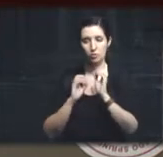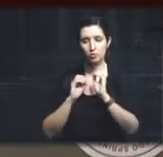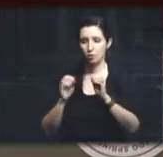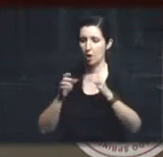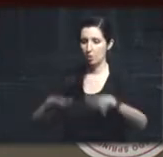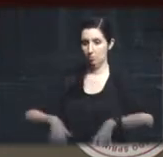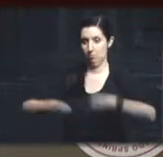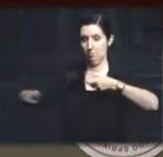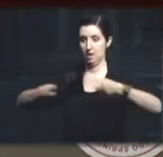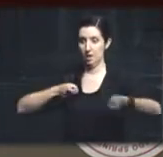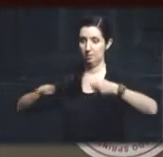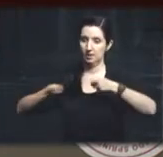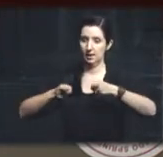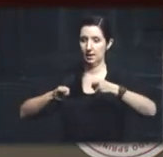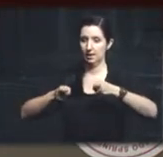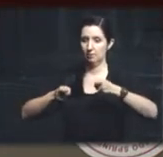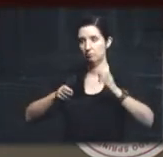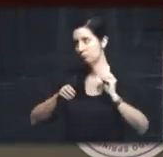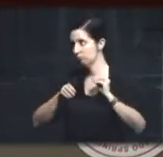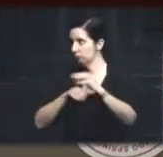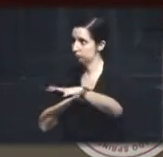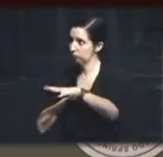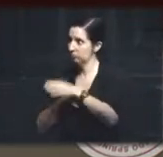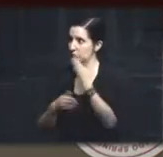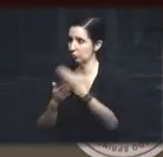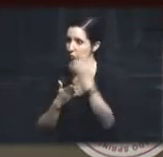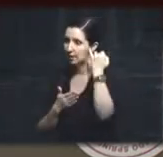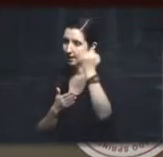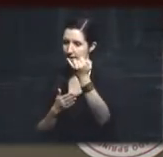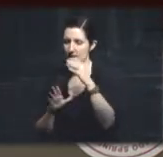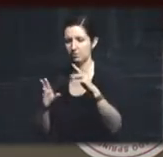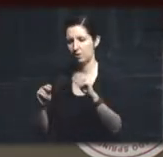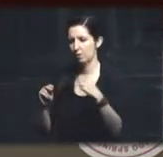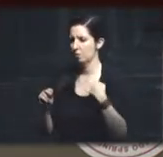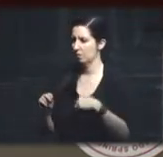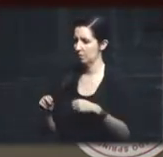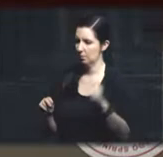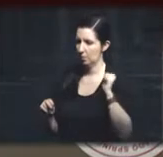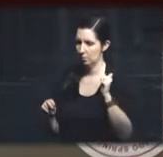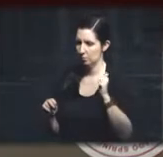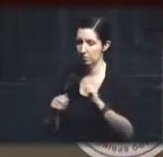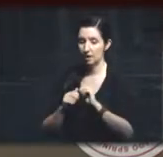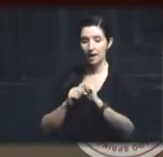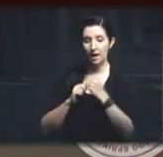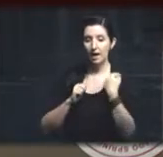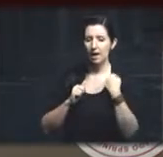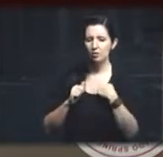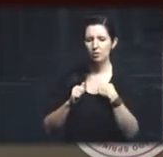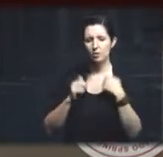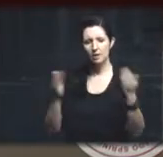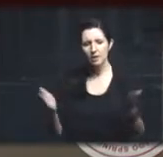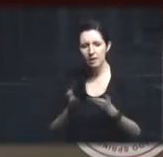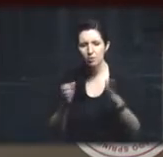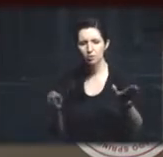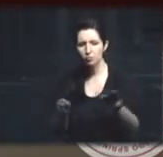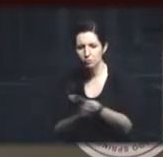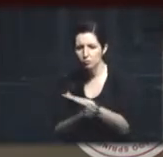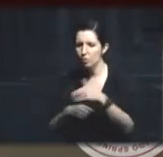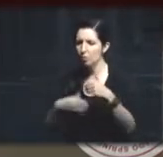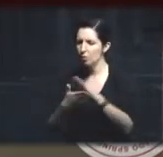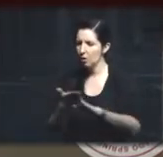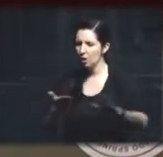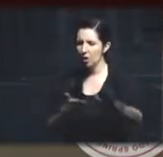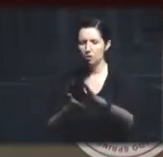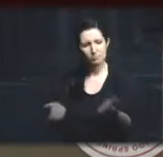good ideas. And what could we be doing, and how do we engage the whole college in talking about good ideas that